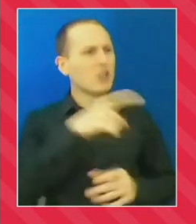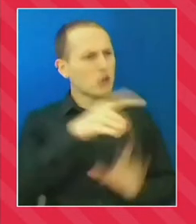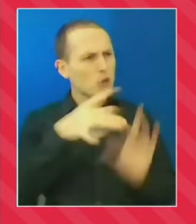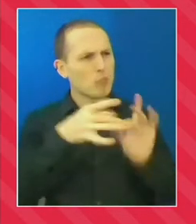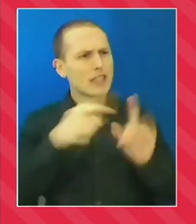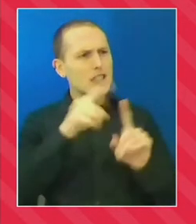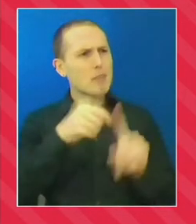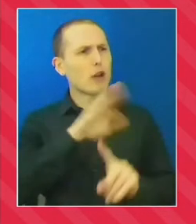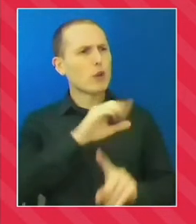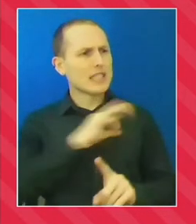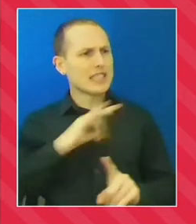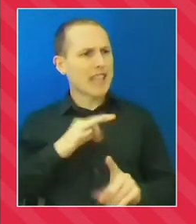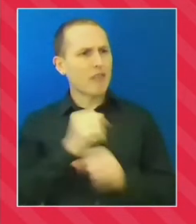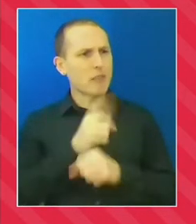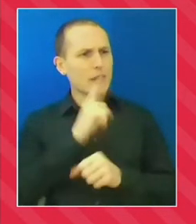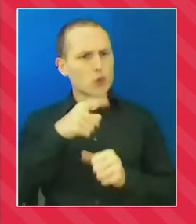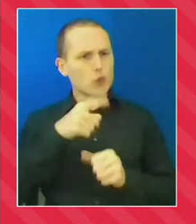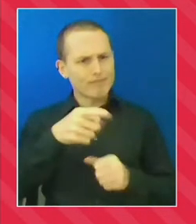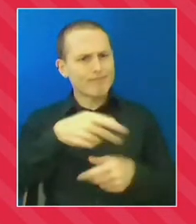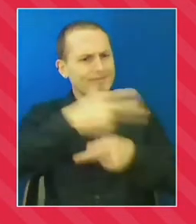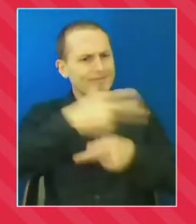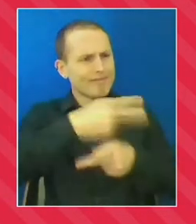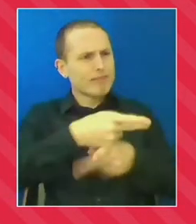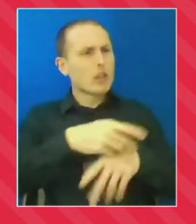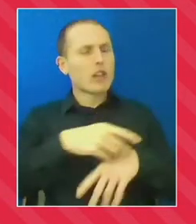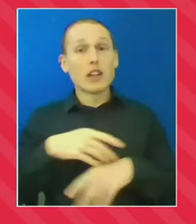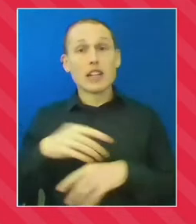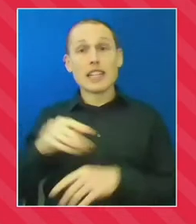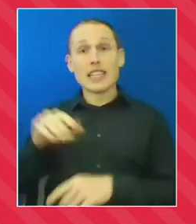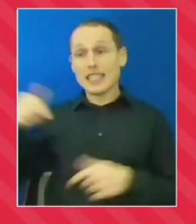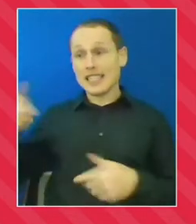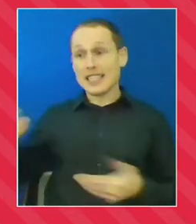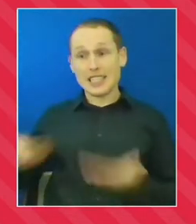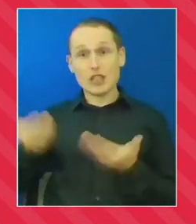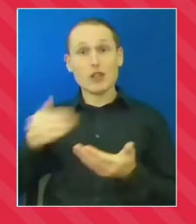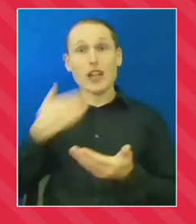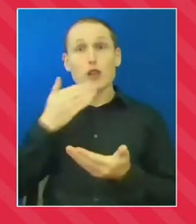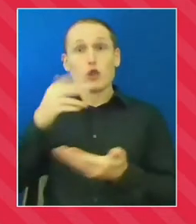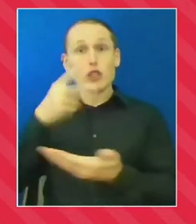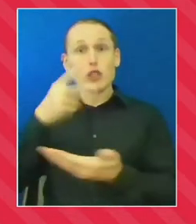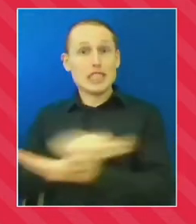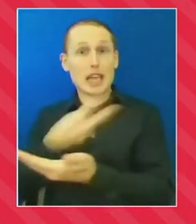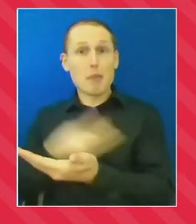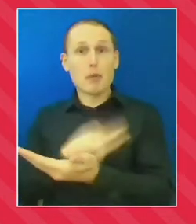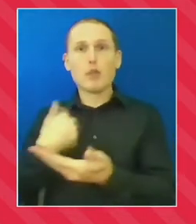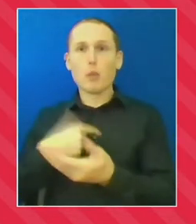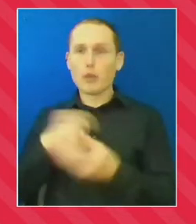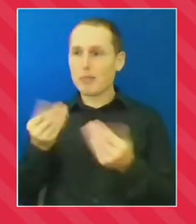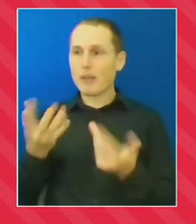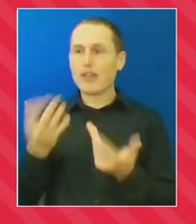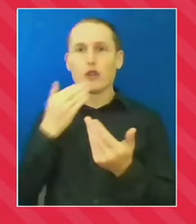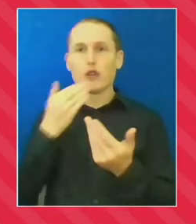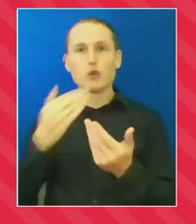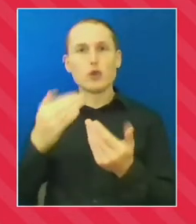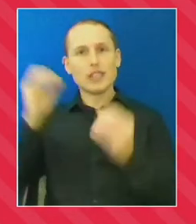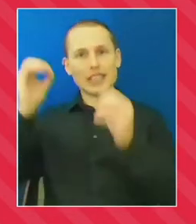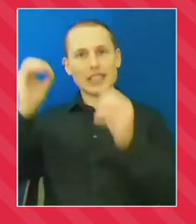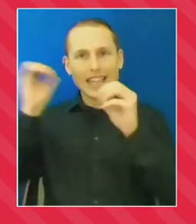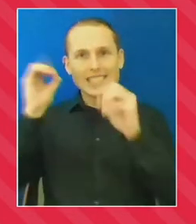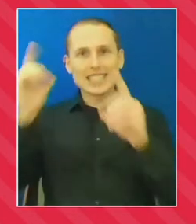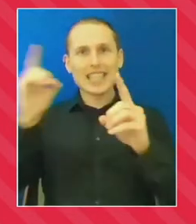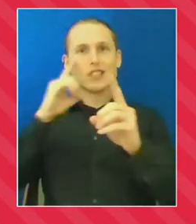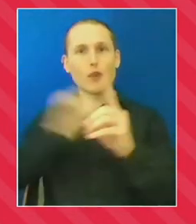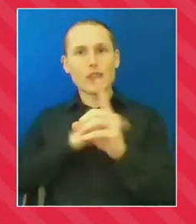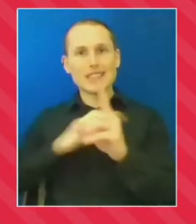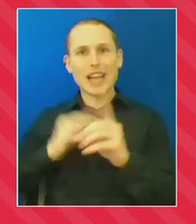One of the things that Good Shepherd Food Bank has committed to in our nutrition policy is providing nutrition education to our staff, making sure that they have the